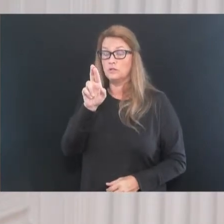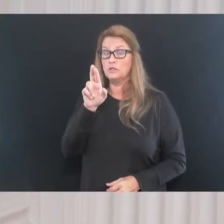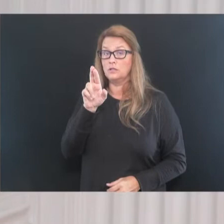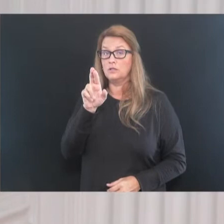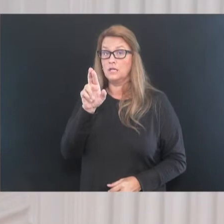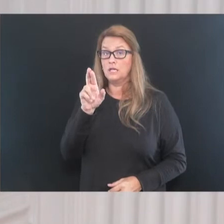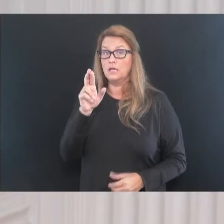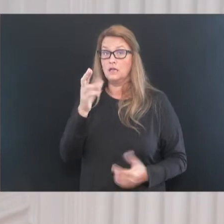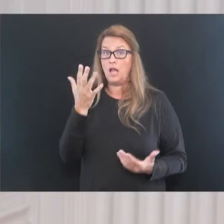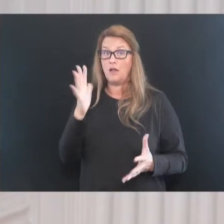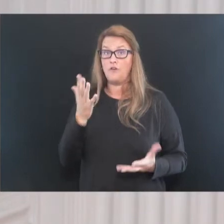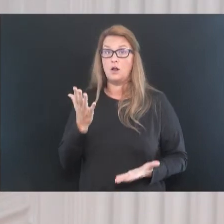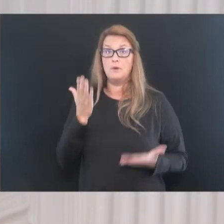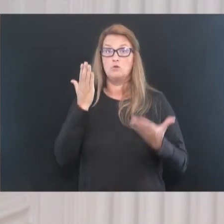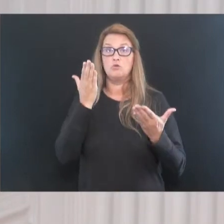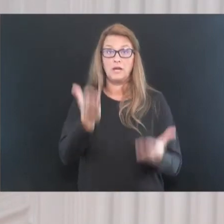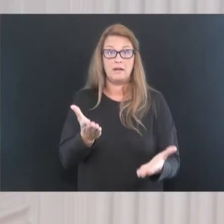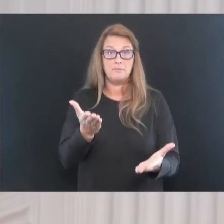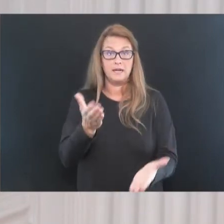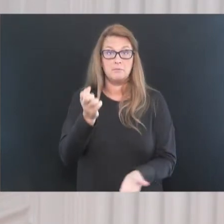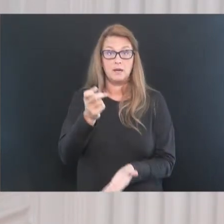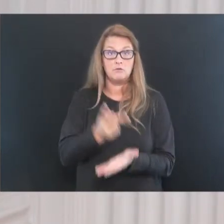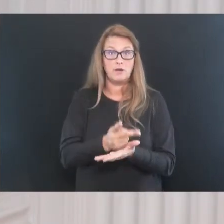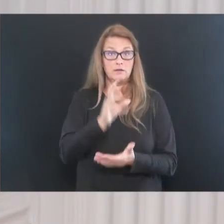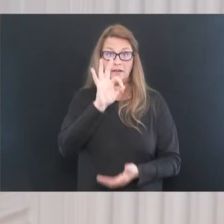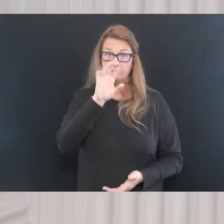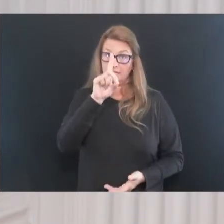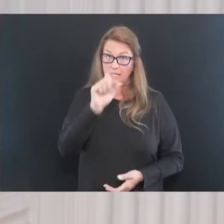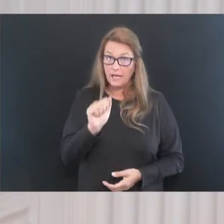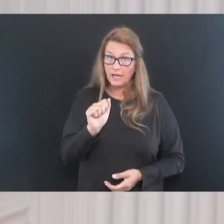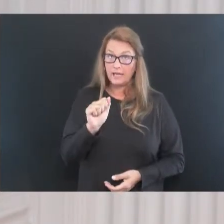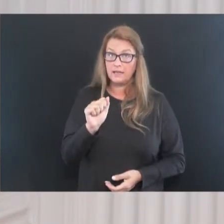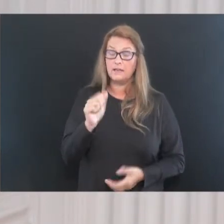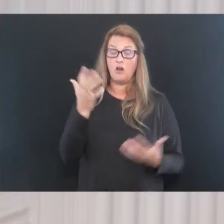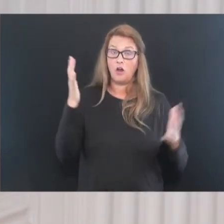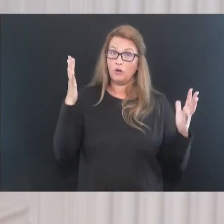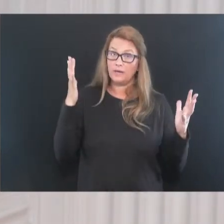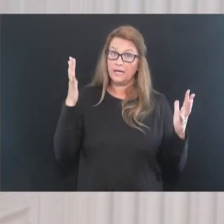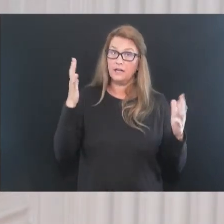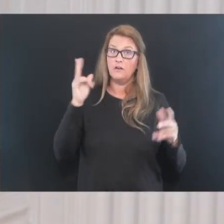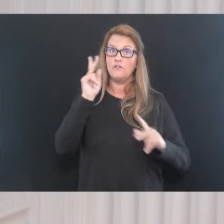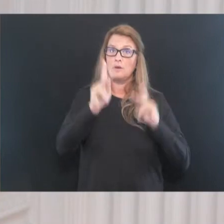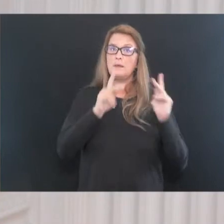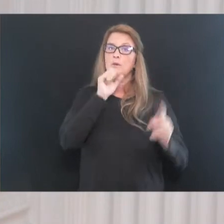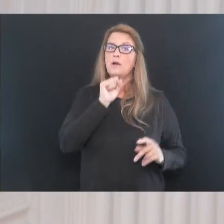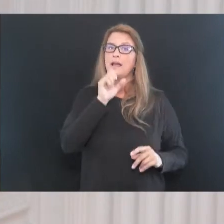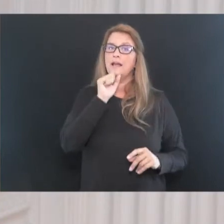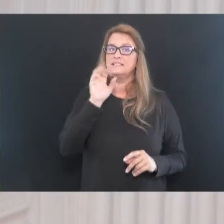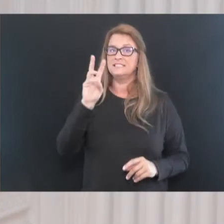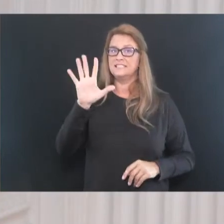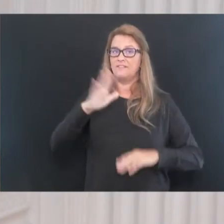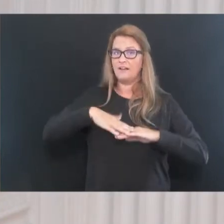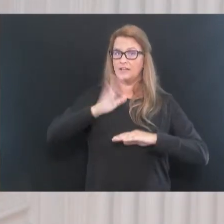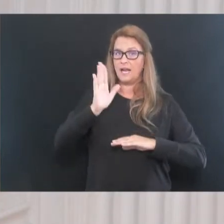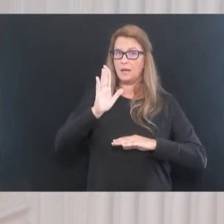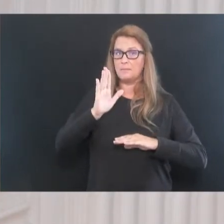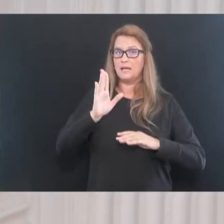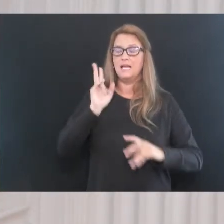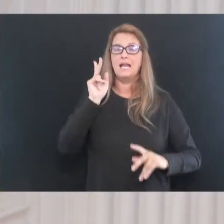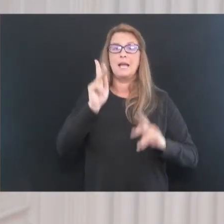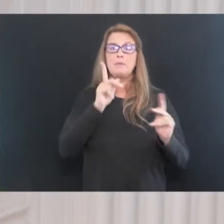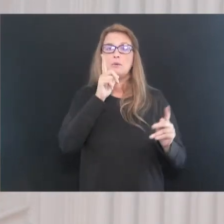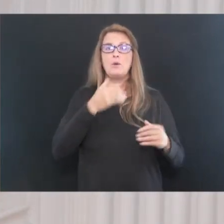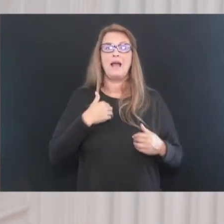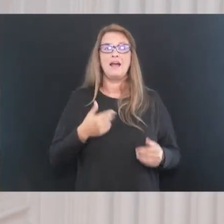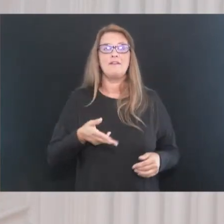been recommended for approval by the Food and Drug Administration for people over 65 and people at risk of severe